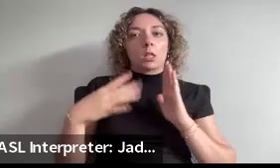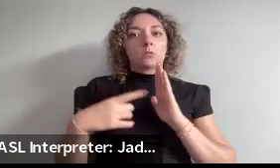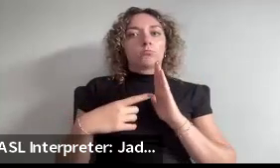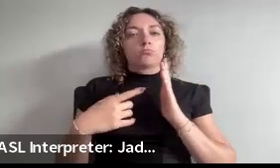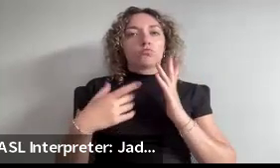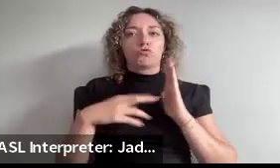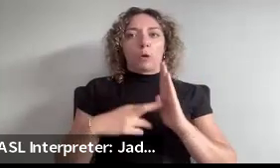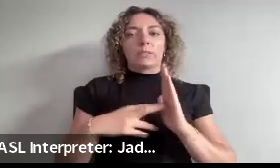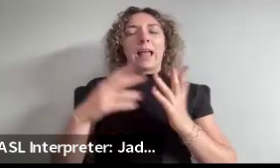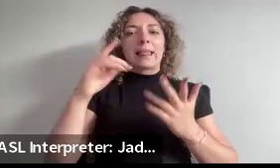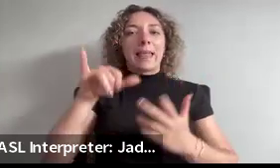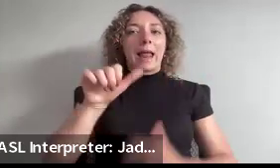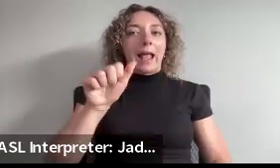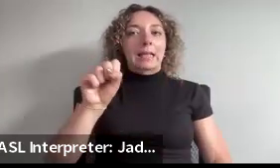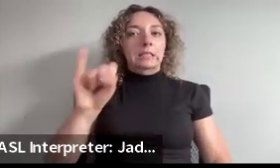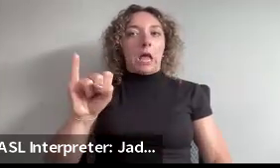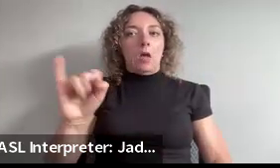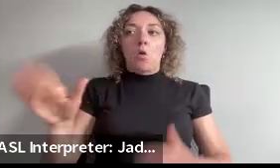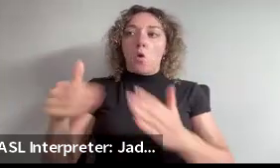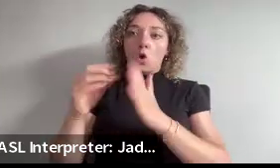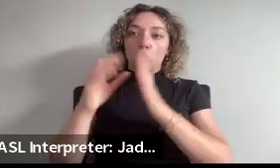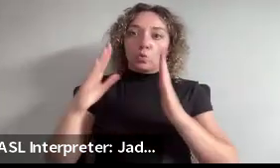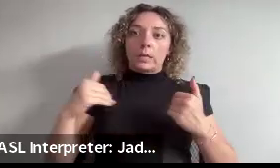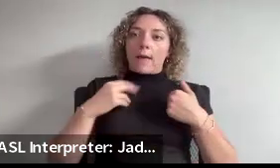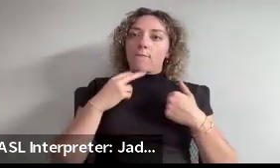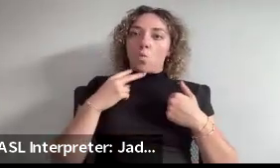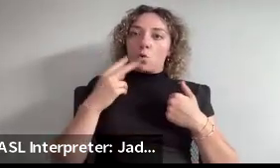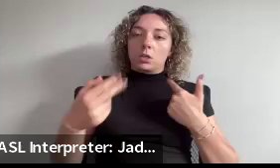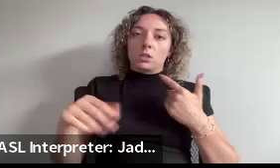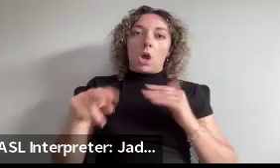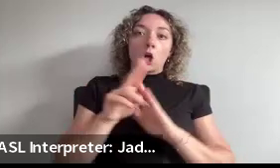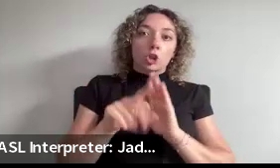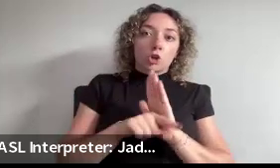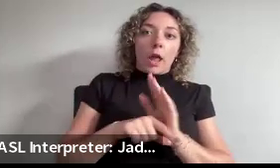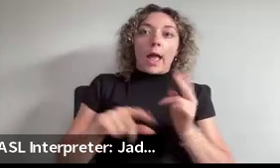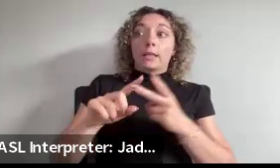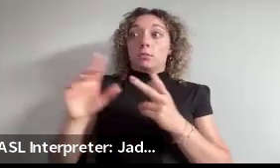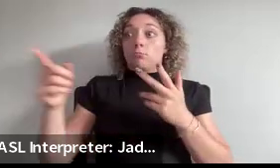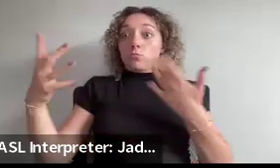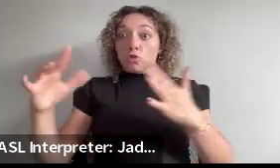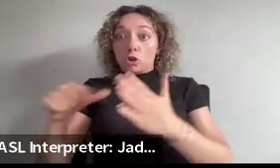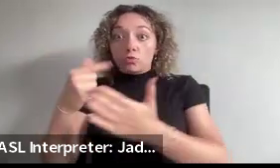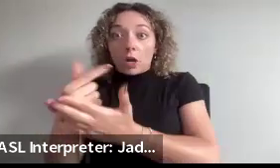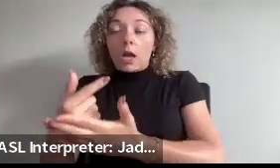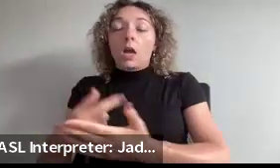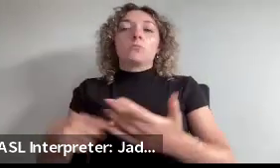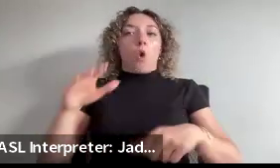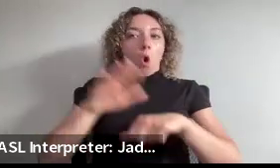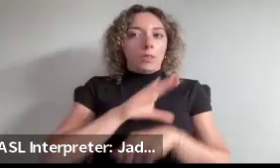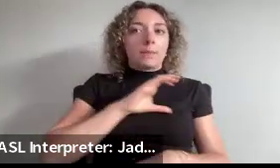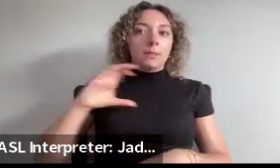students that are not in ASI. So all students have a voice. We'll have undergrads and graduates on this committee, and they will